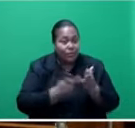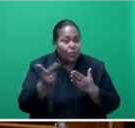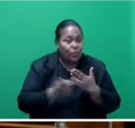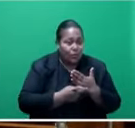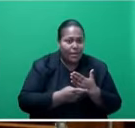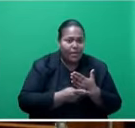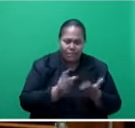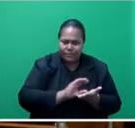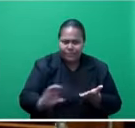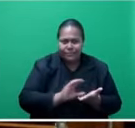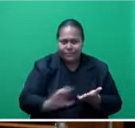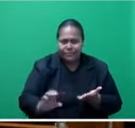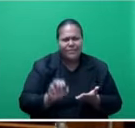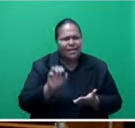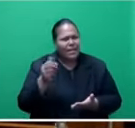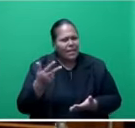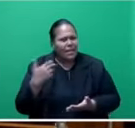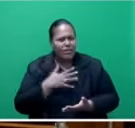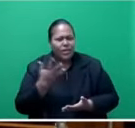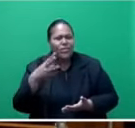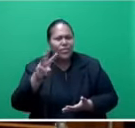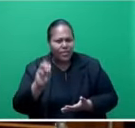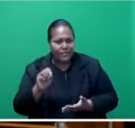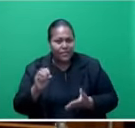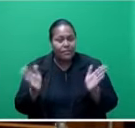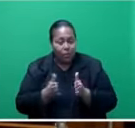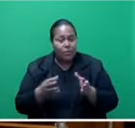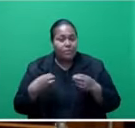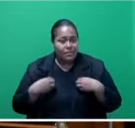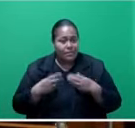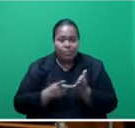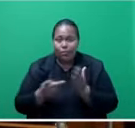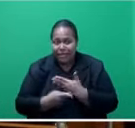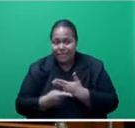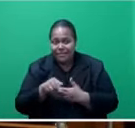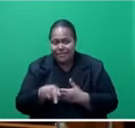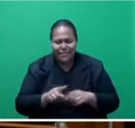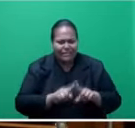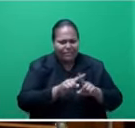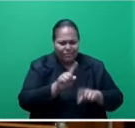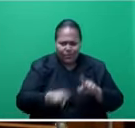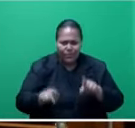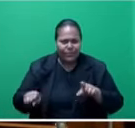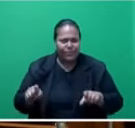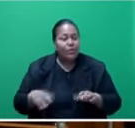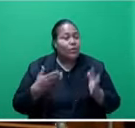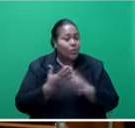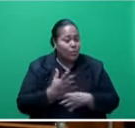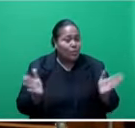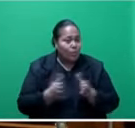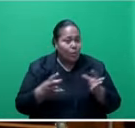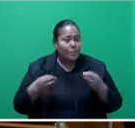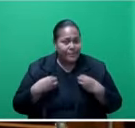over 830,000 MSME projects in various sectors. And the Ministry, through the MSME Fiji and